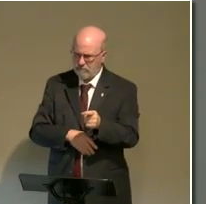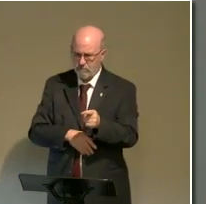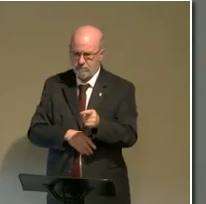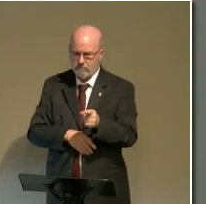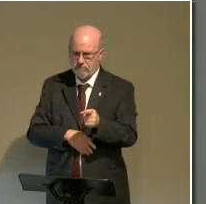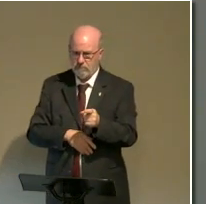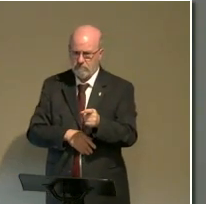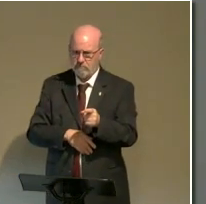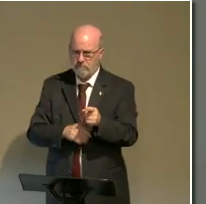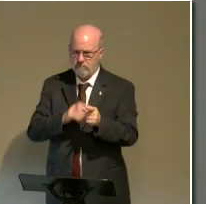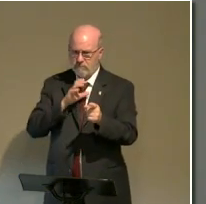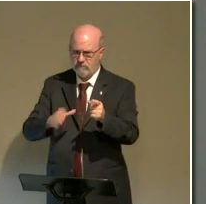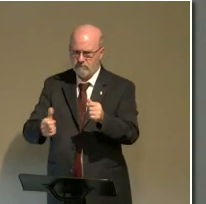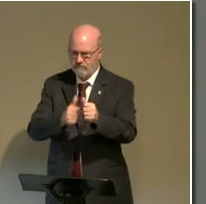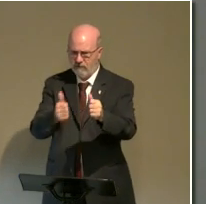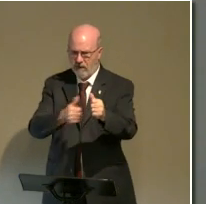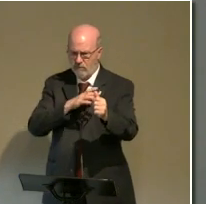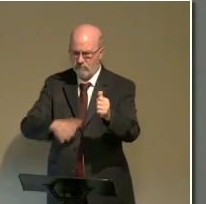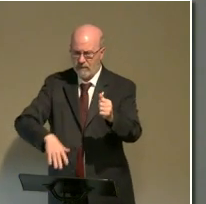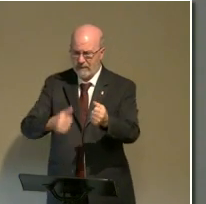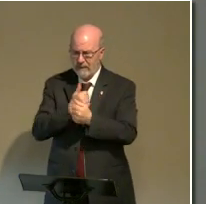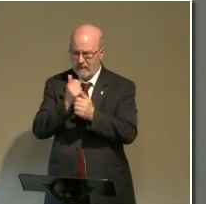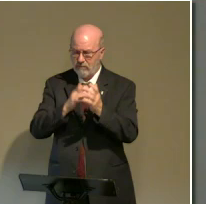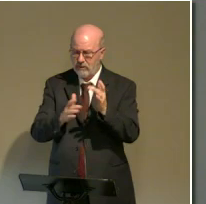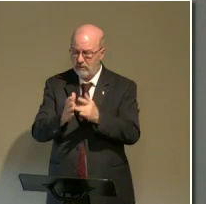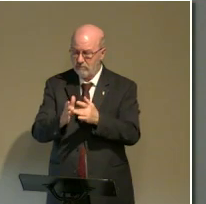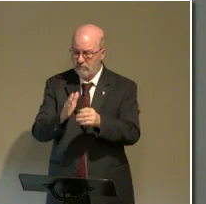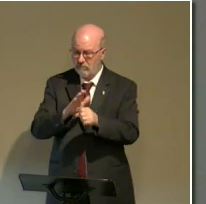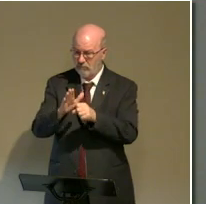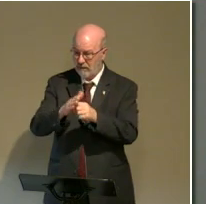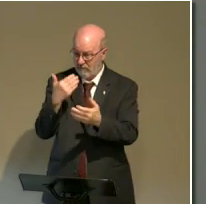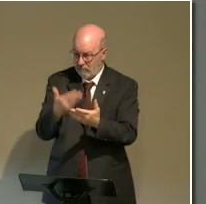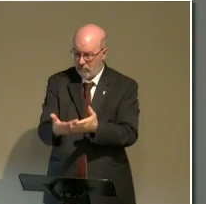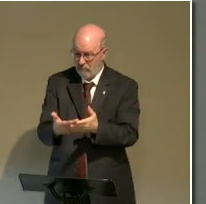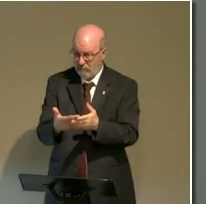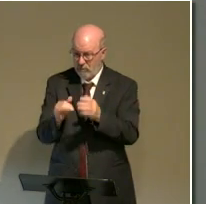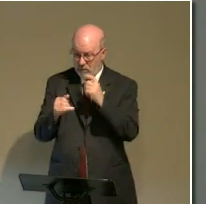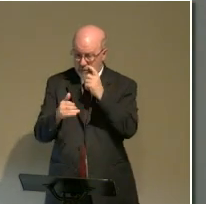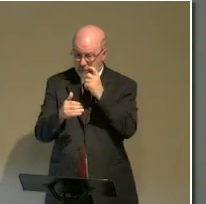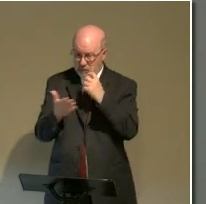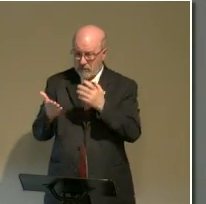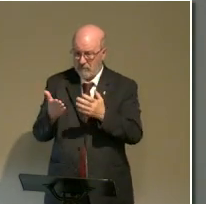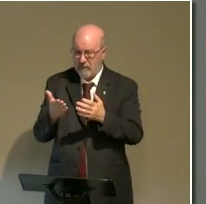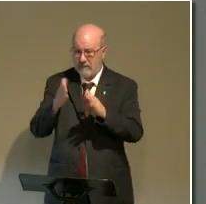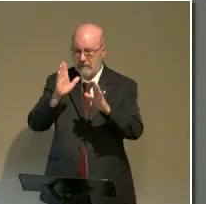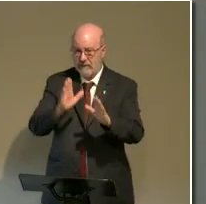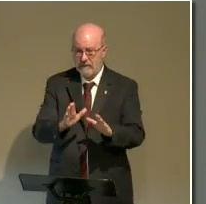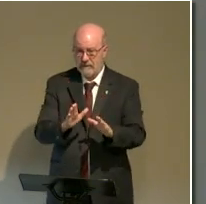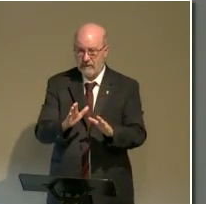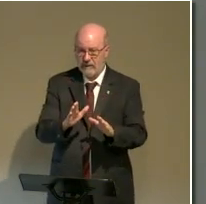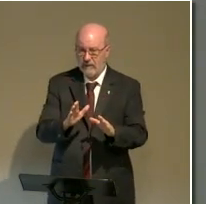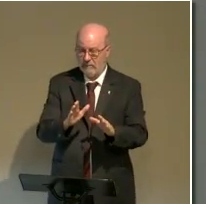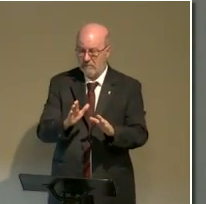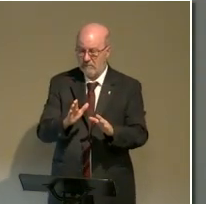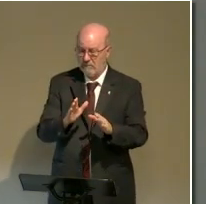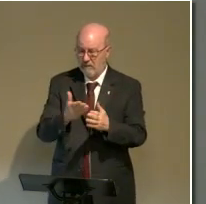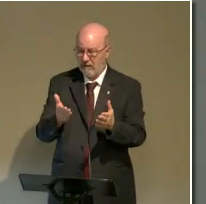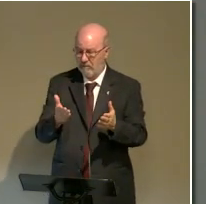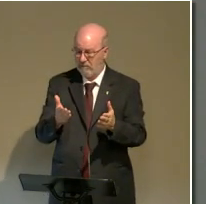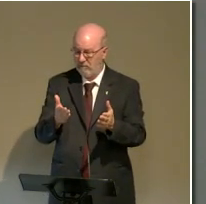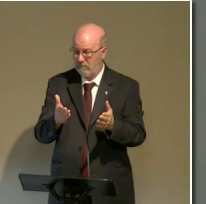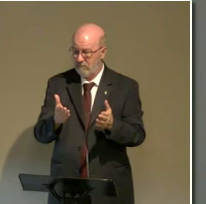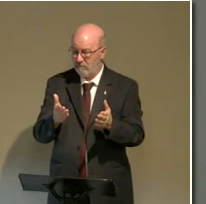is a Christ follower and loves Jesus. Is there enough evidence of that? Or is it just something that it's a Sunday to Sunday thing, right?